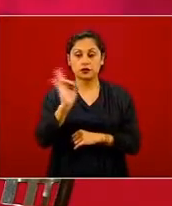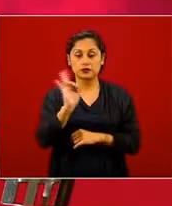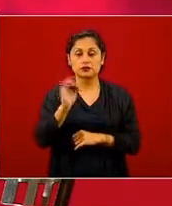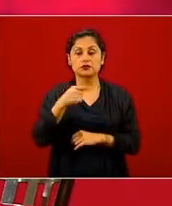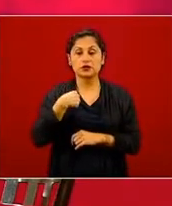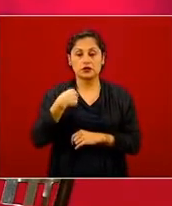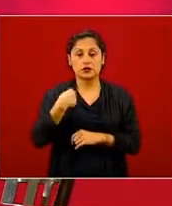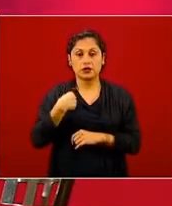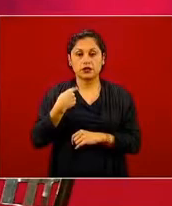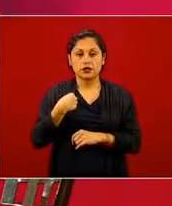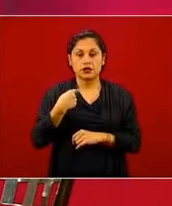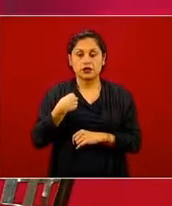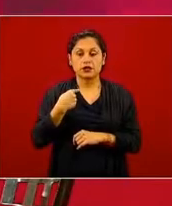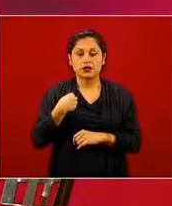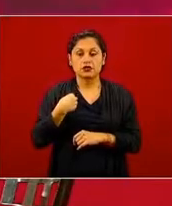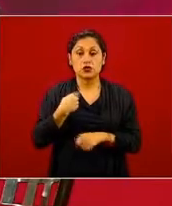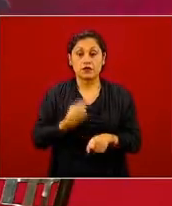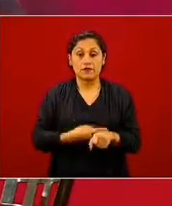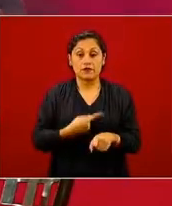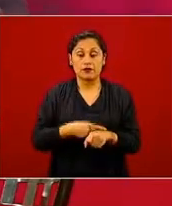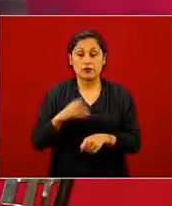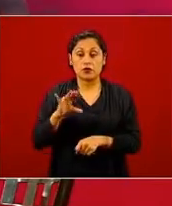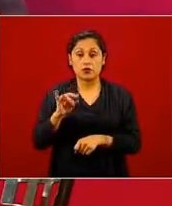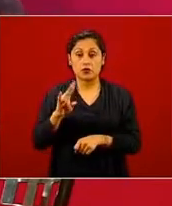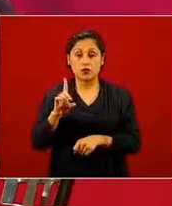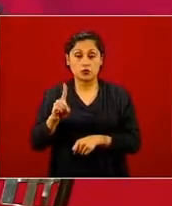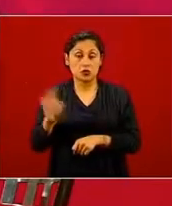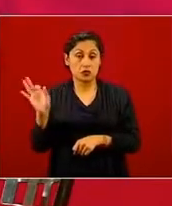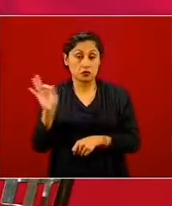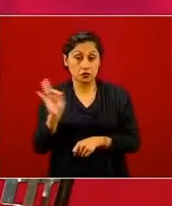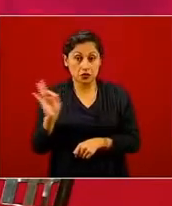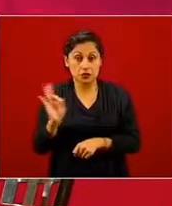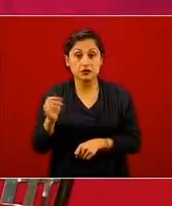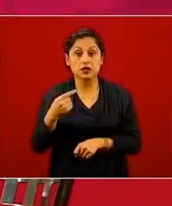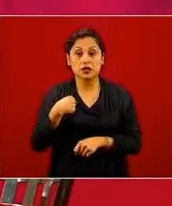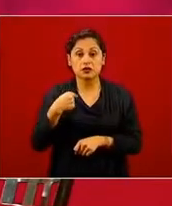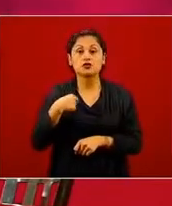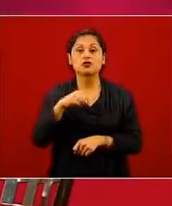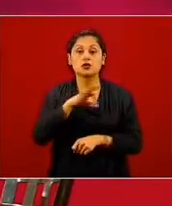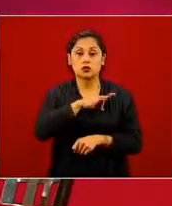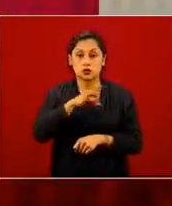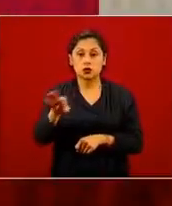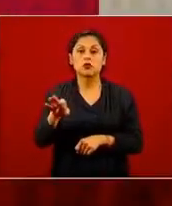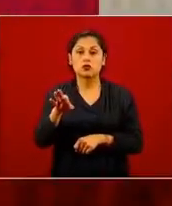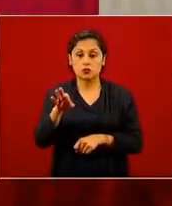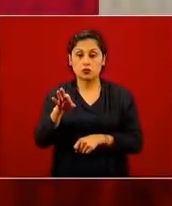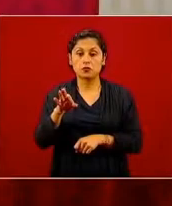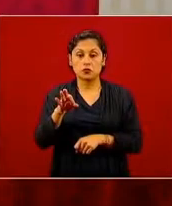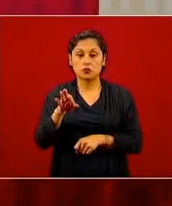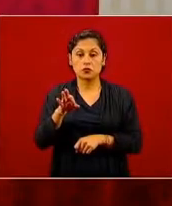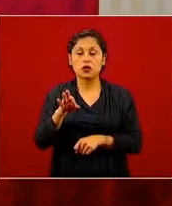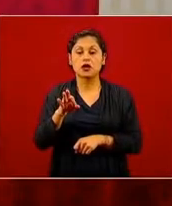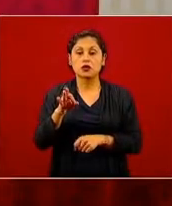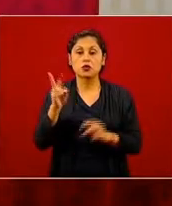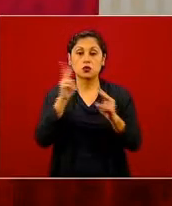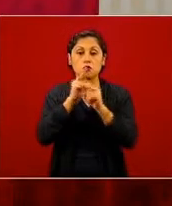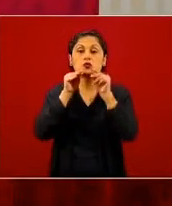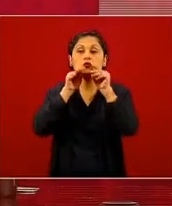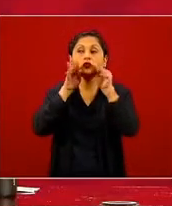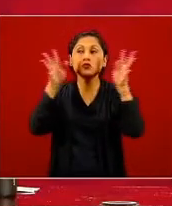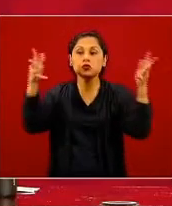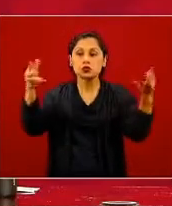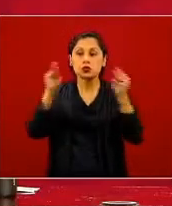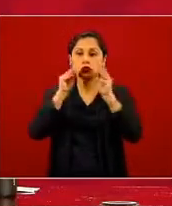there's some air that can come in here. So if I had COVID, there might be a